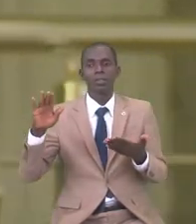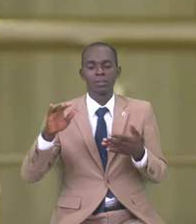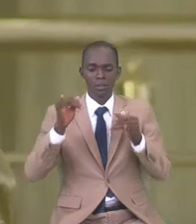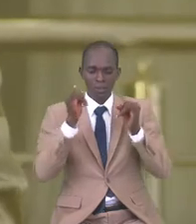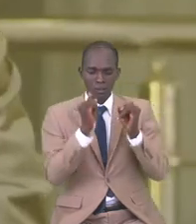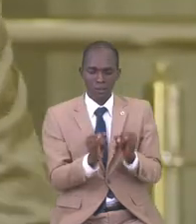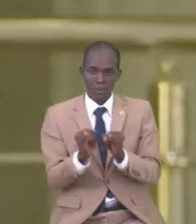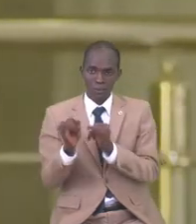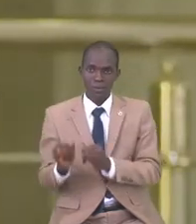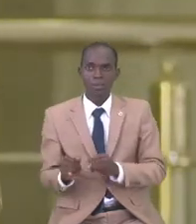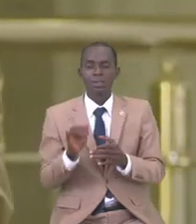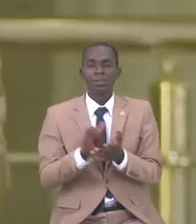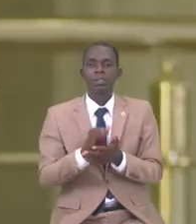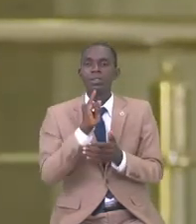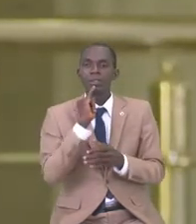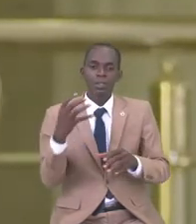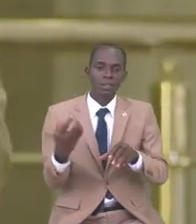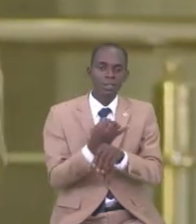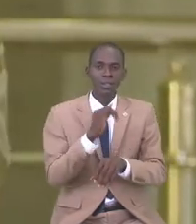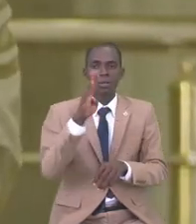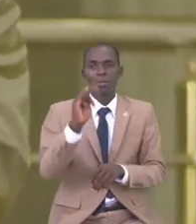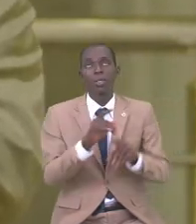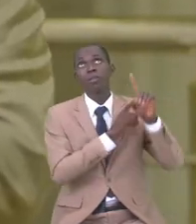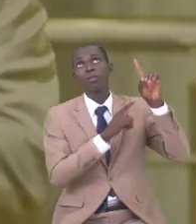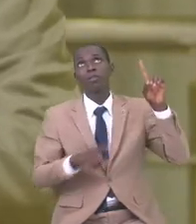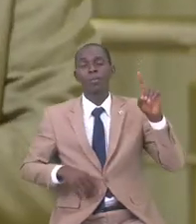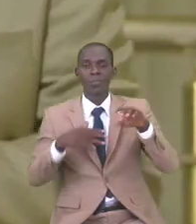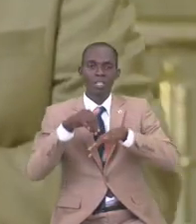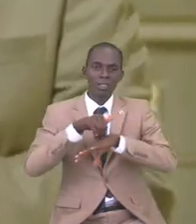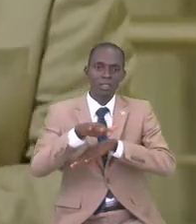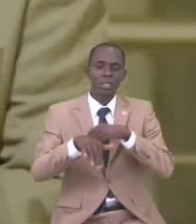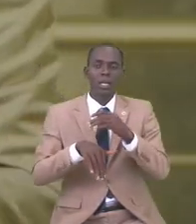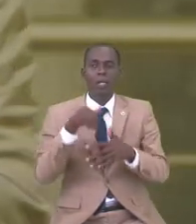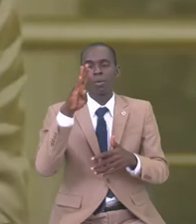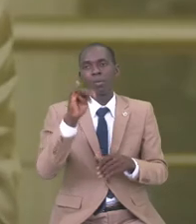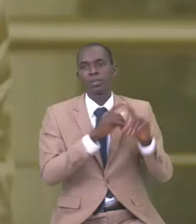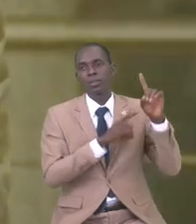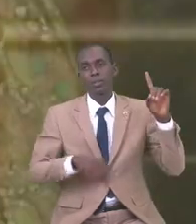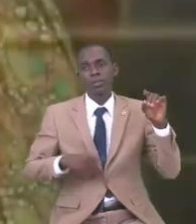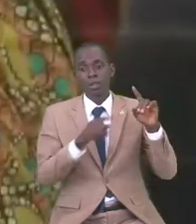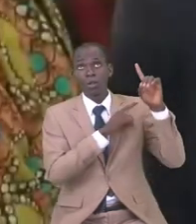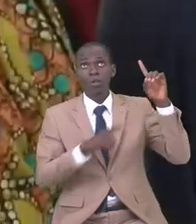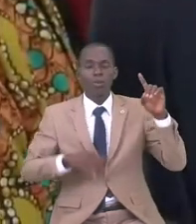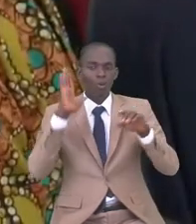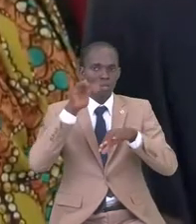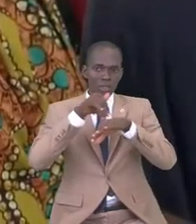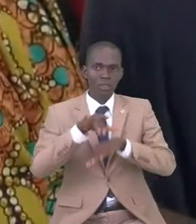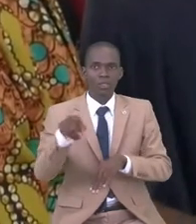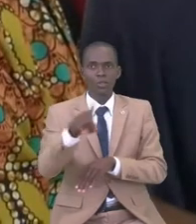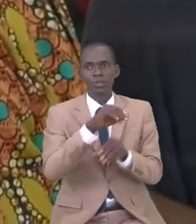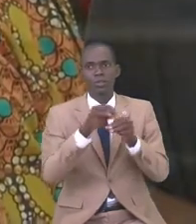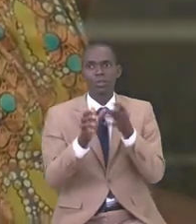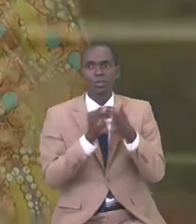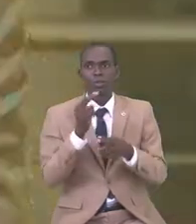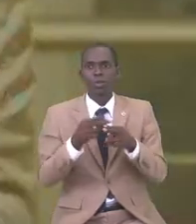individuality that is taken by the Lord and sent by the Lord. The Lord will send you to